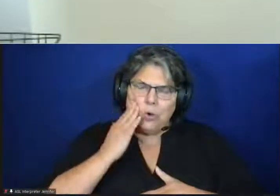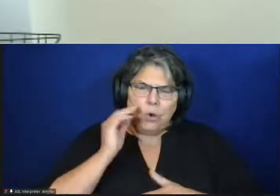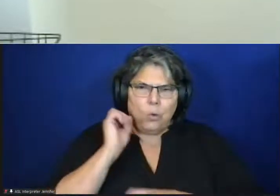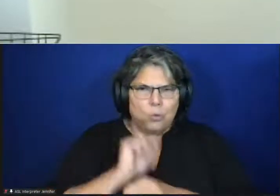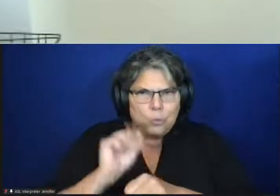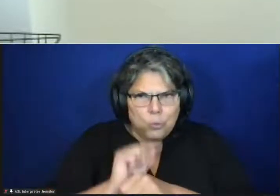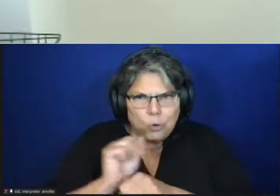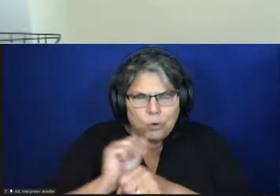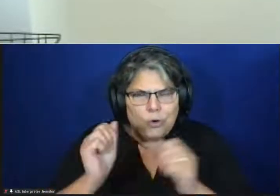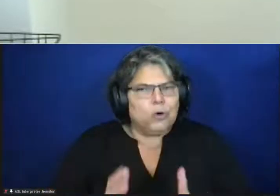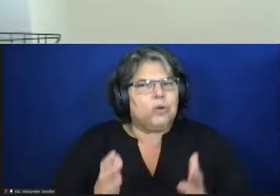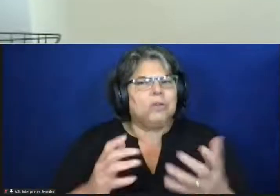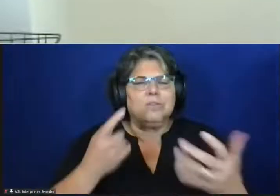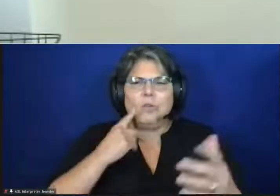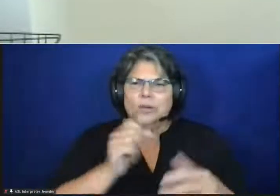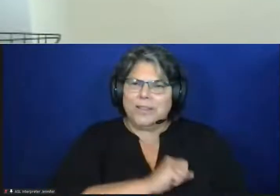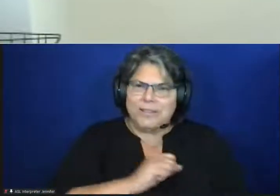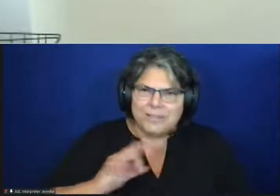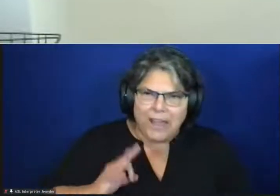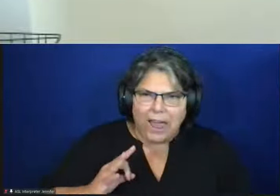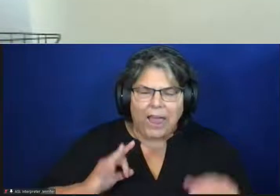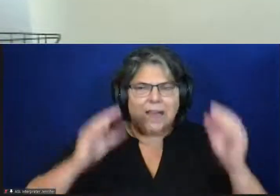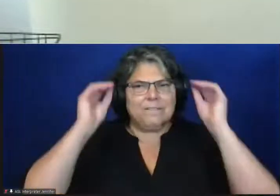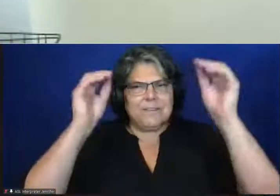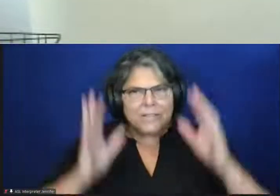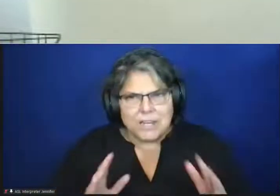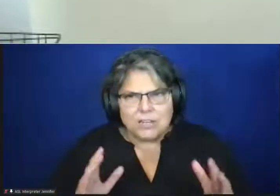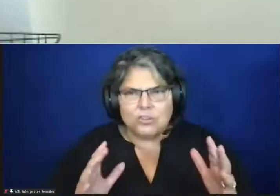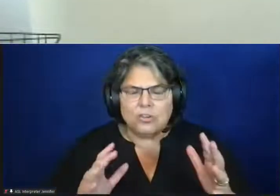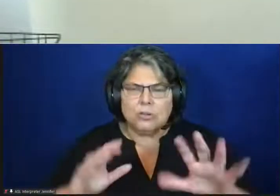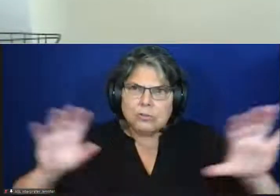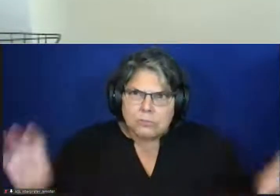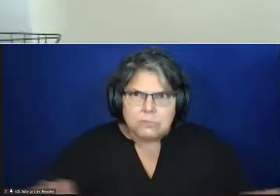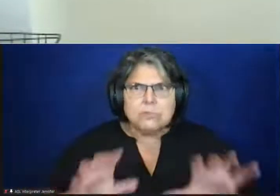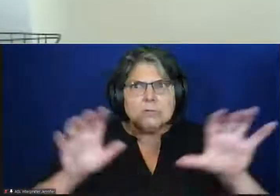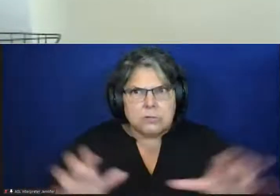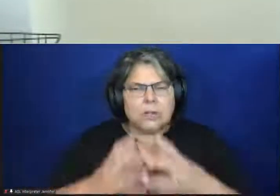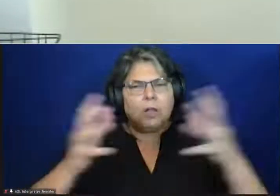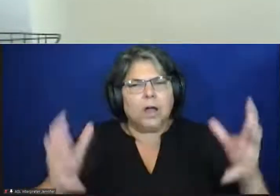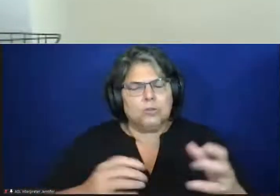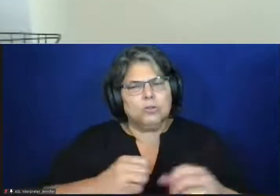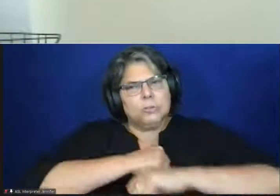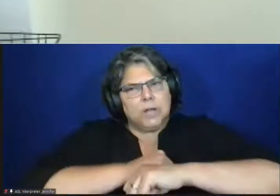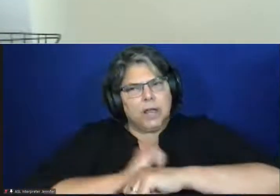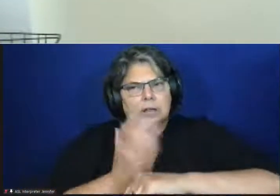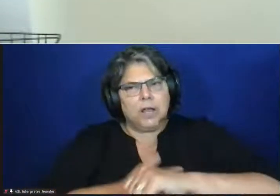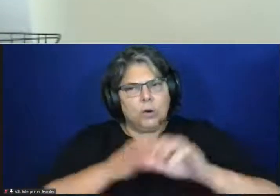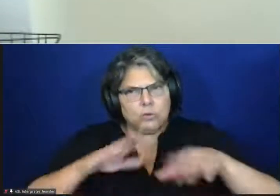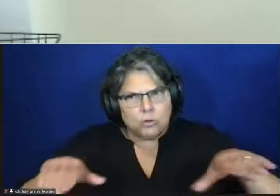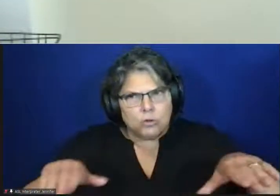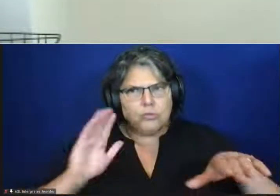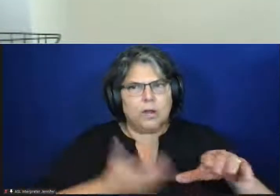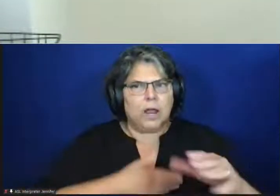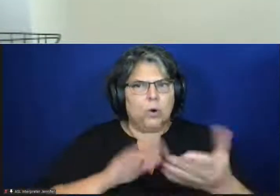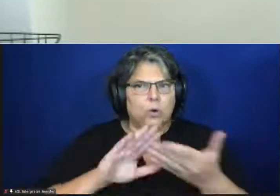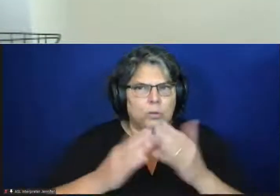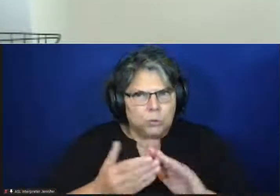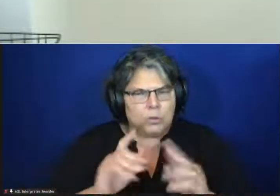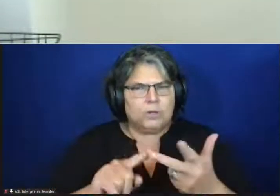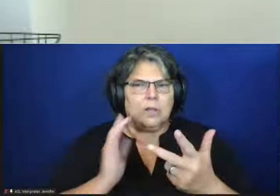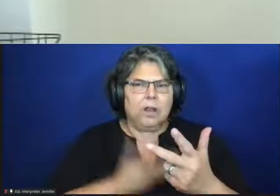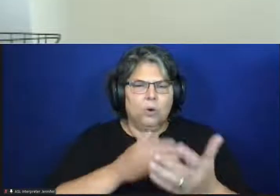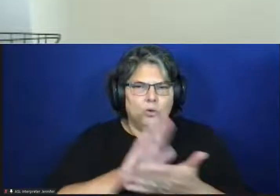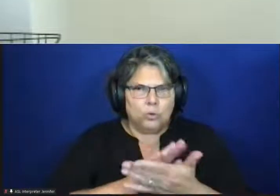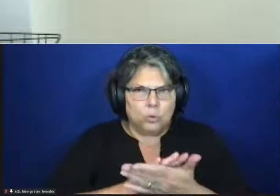staff have had to do to keep our children, our communities, and our schools safe. Outbreaks in the county have been